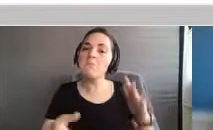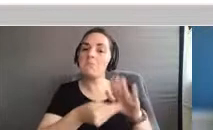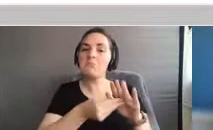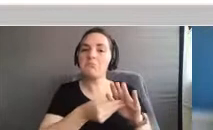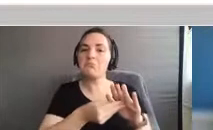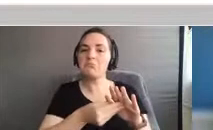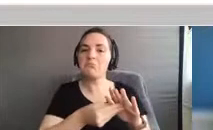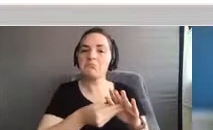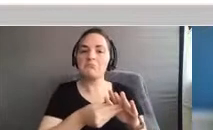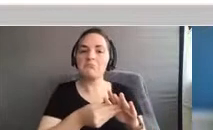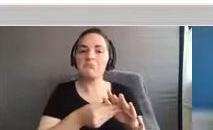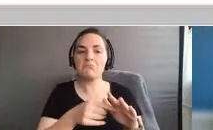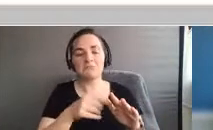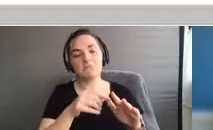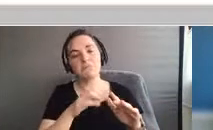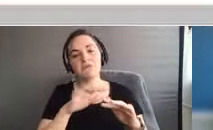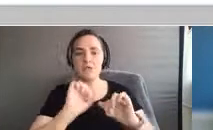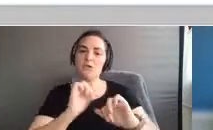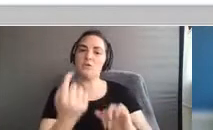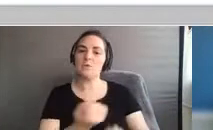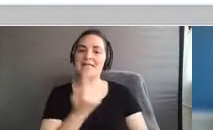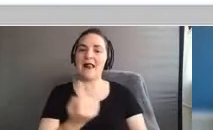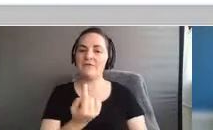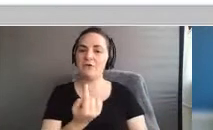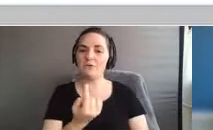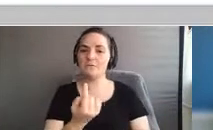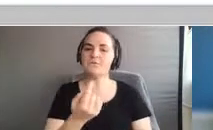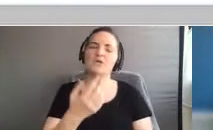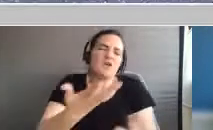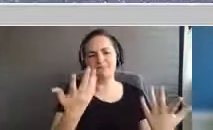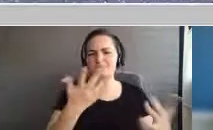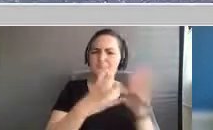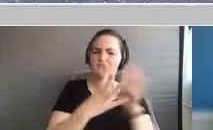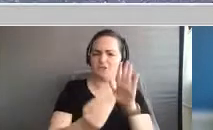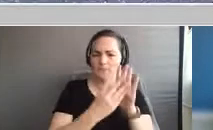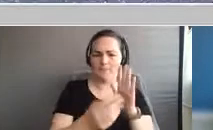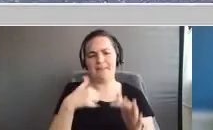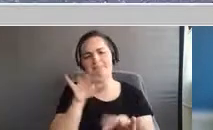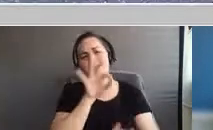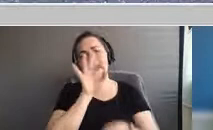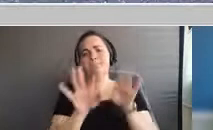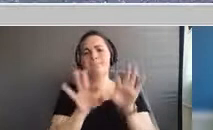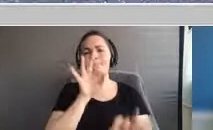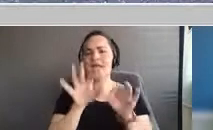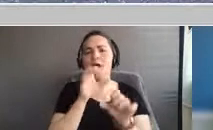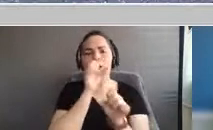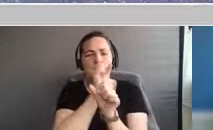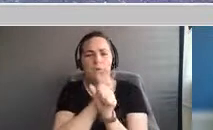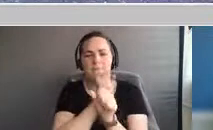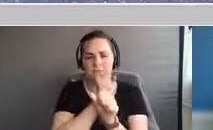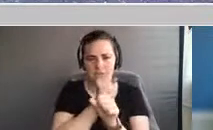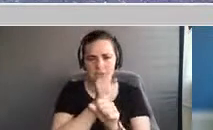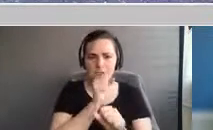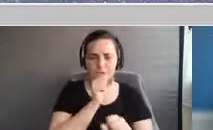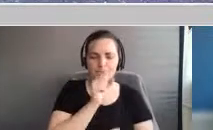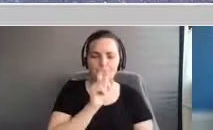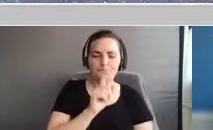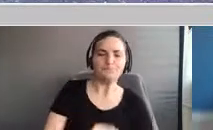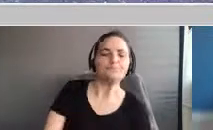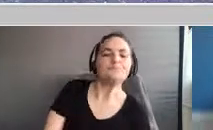of what you've just done here. So just pick out some, I'm going to pick some anonymous students here. So we've got lots of student A's,